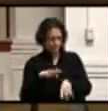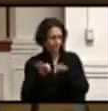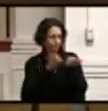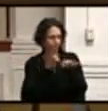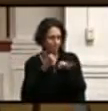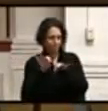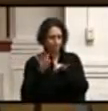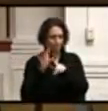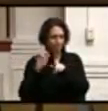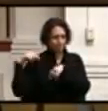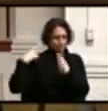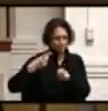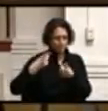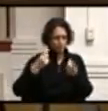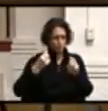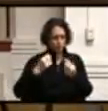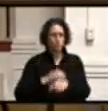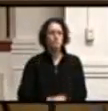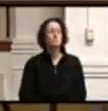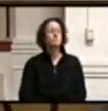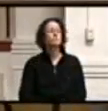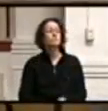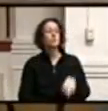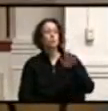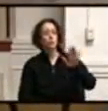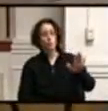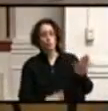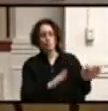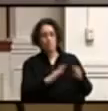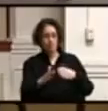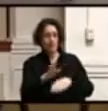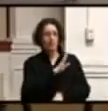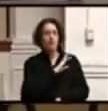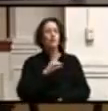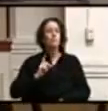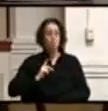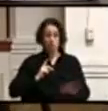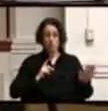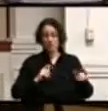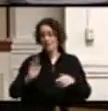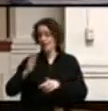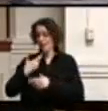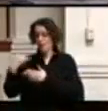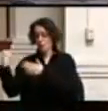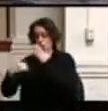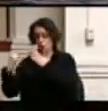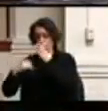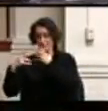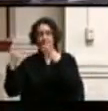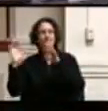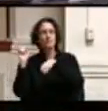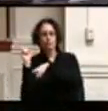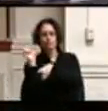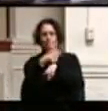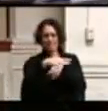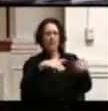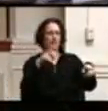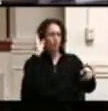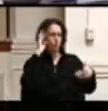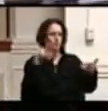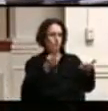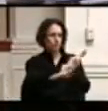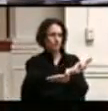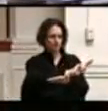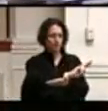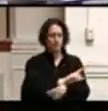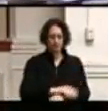submitted drawings to your planning board to be reviewed for the first time in the upcoming weeks. We thought it would